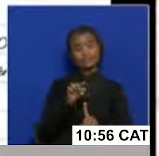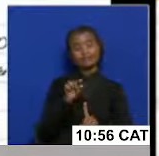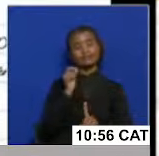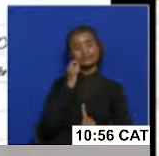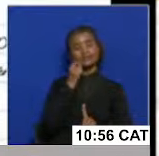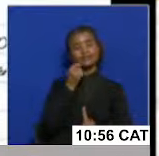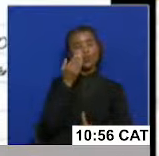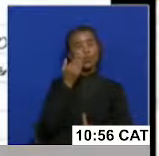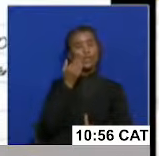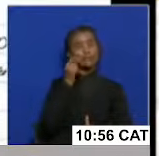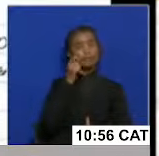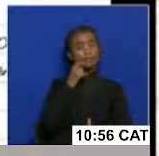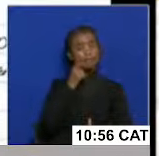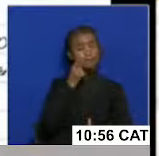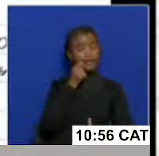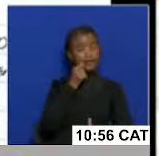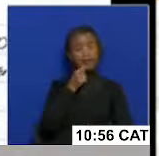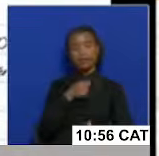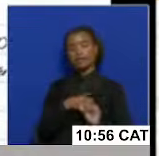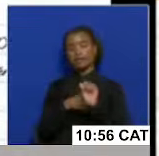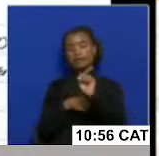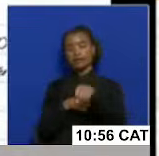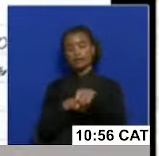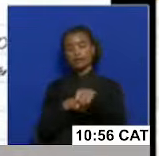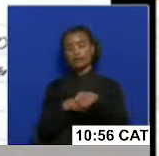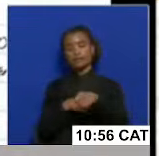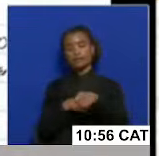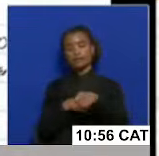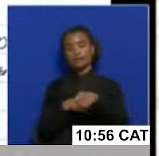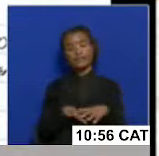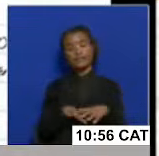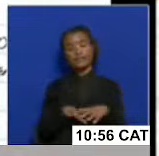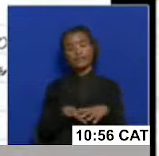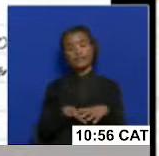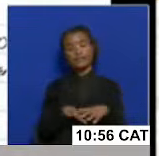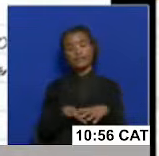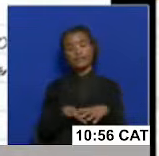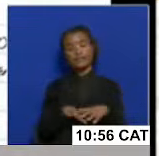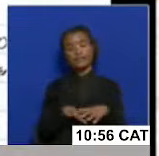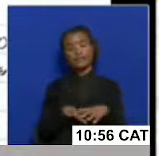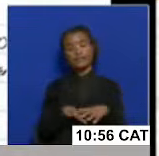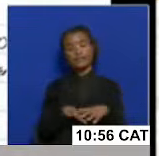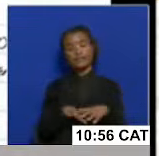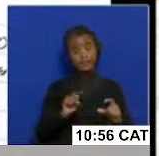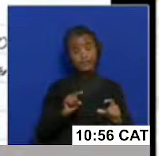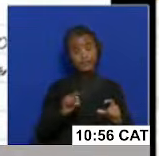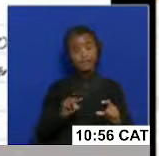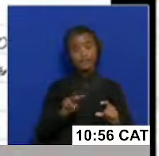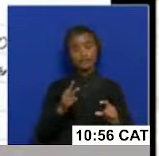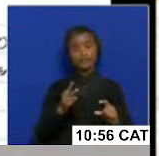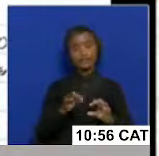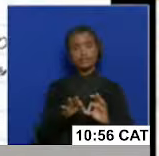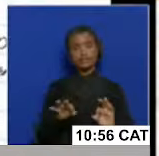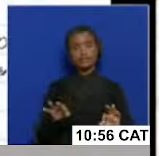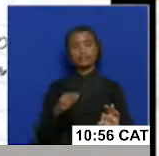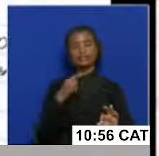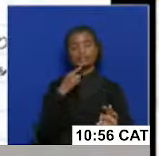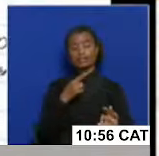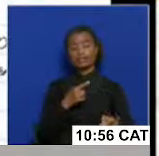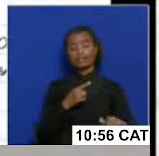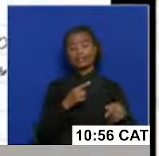Yes. The second sentence of that paragraph then says, he then spoke over the phone with